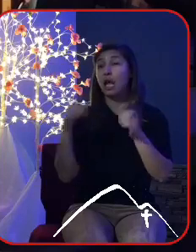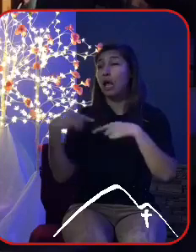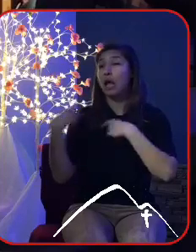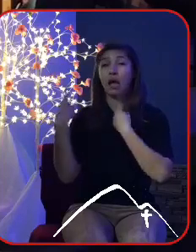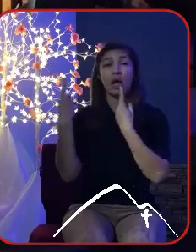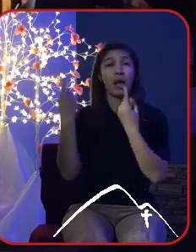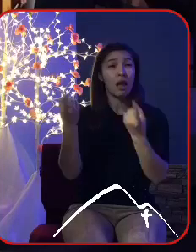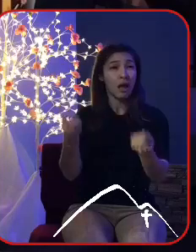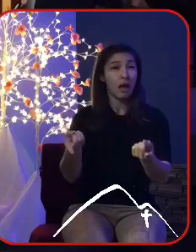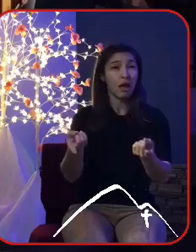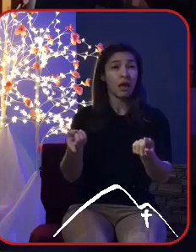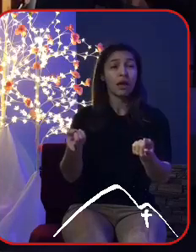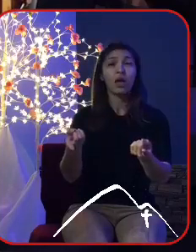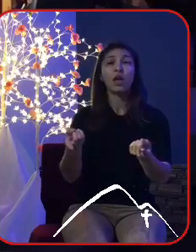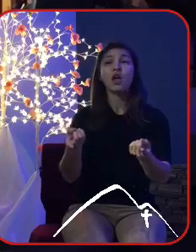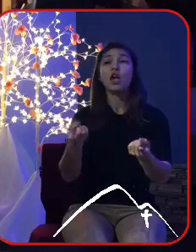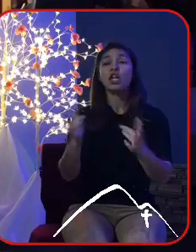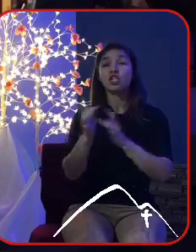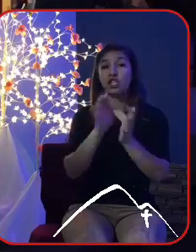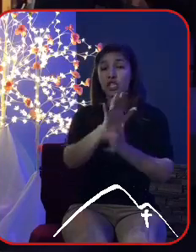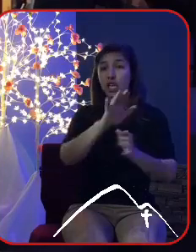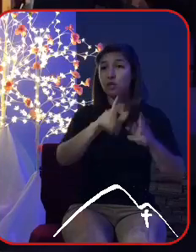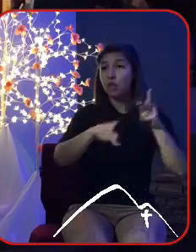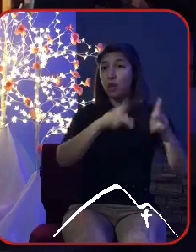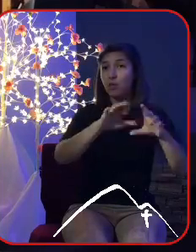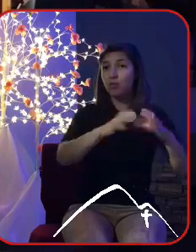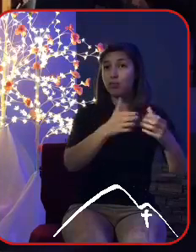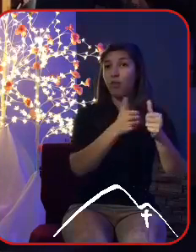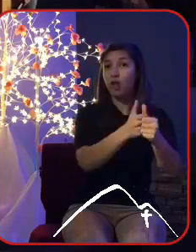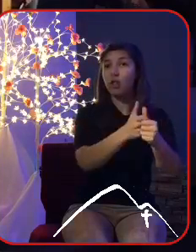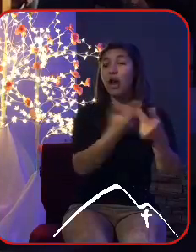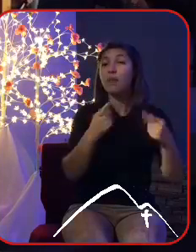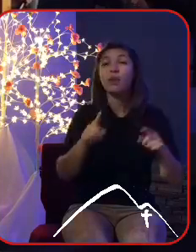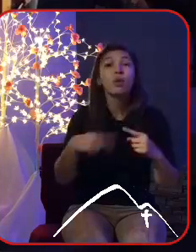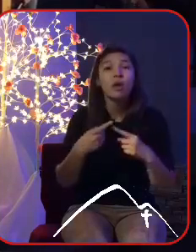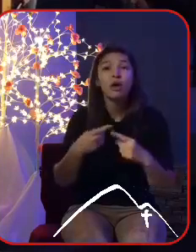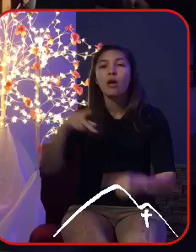happened for the followers of Jesus was that Palm Sunday, right?